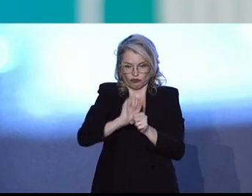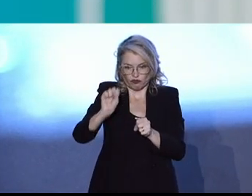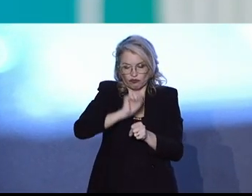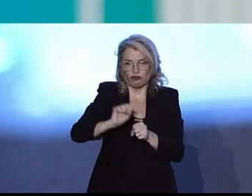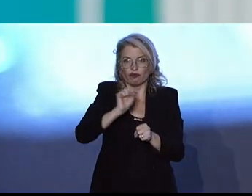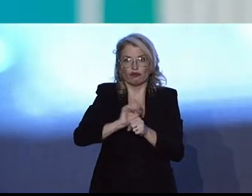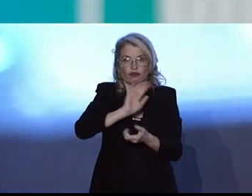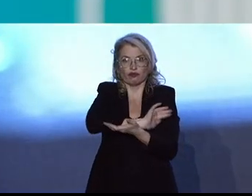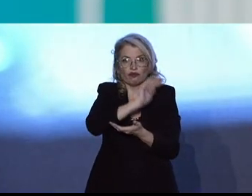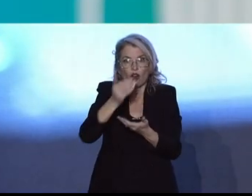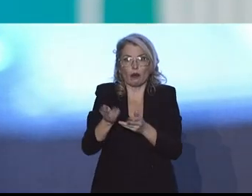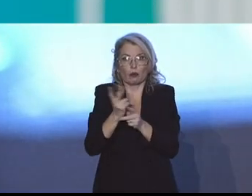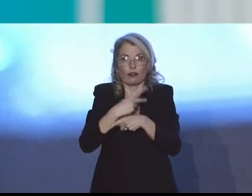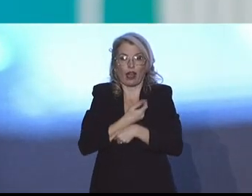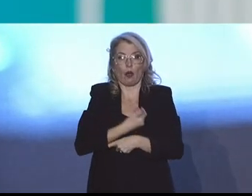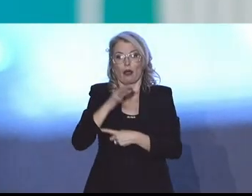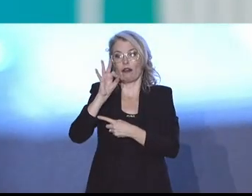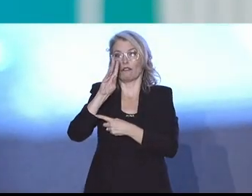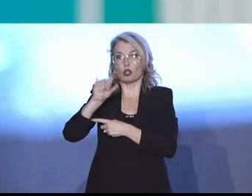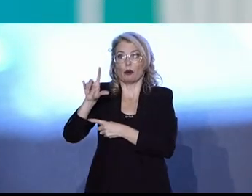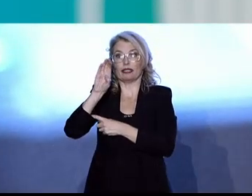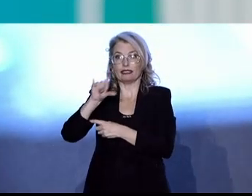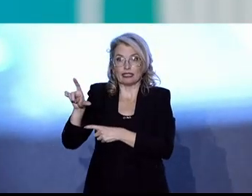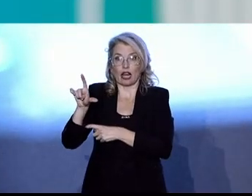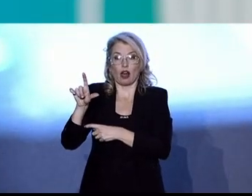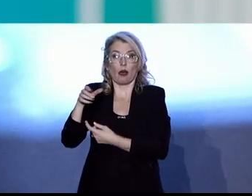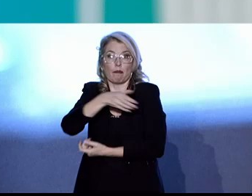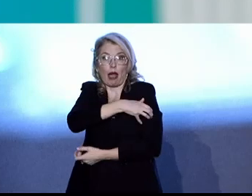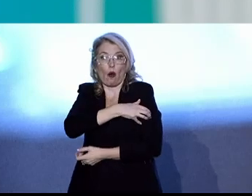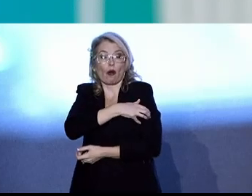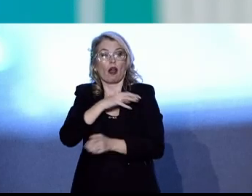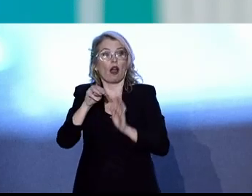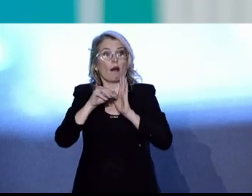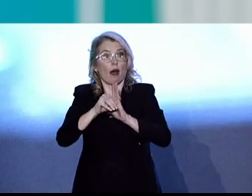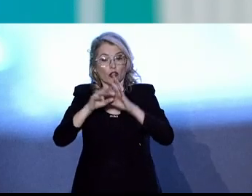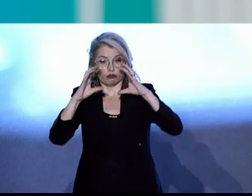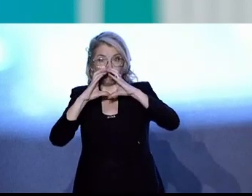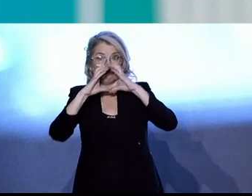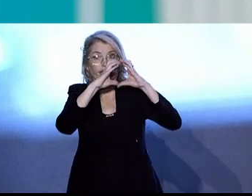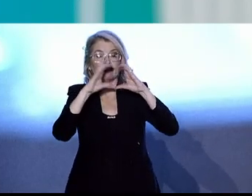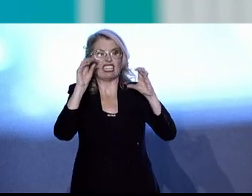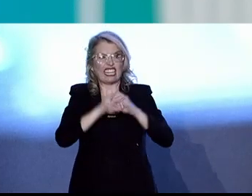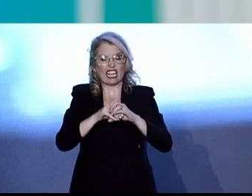our fuel cell power module in Stuttgart. We plan to